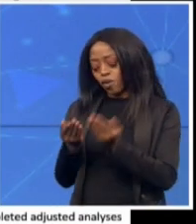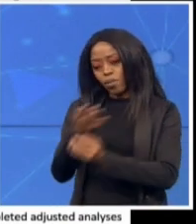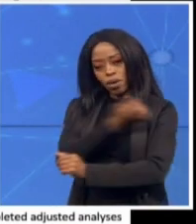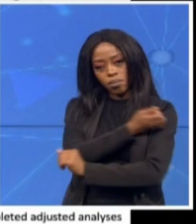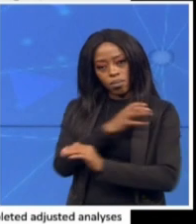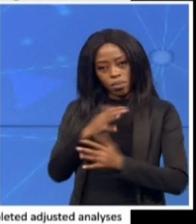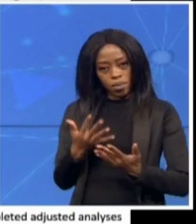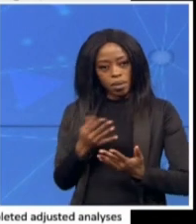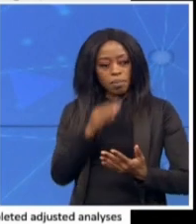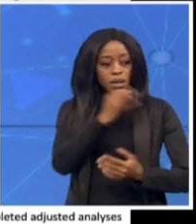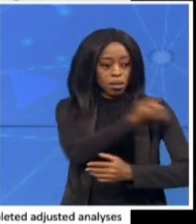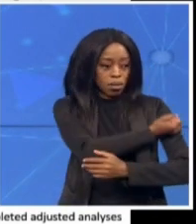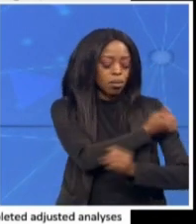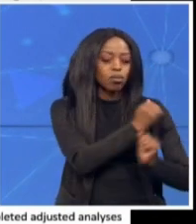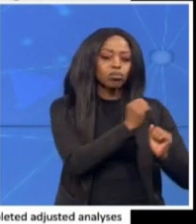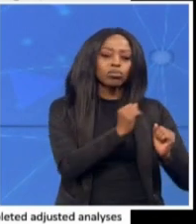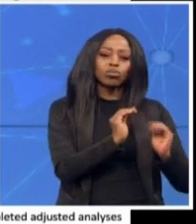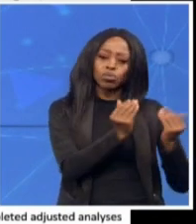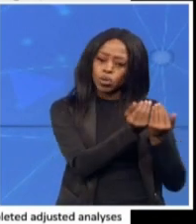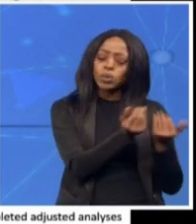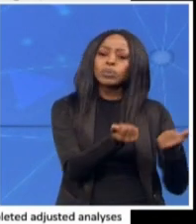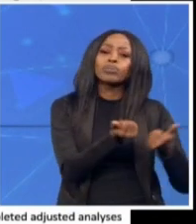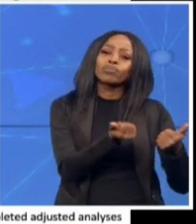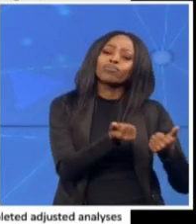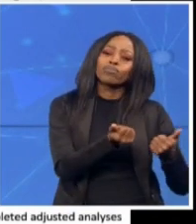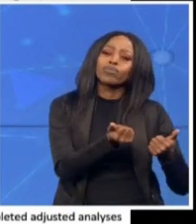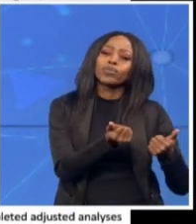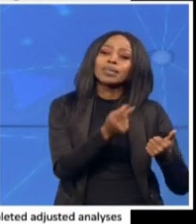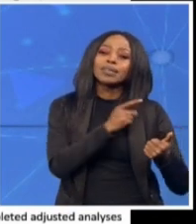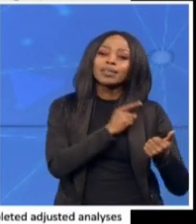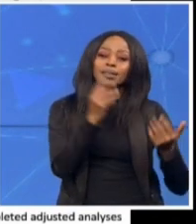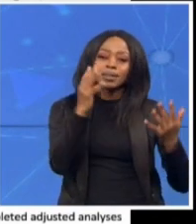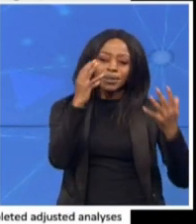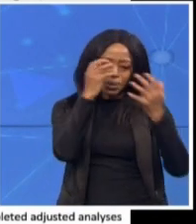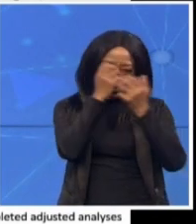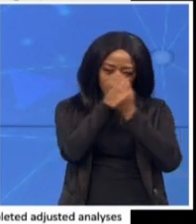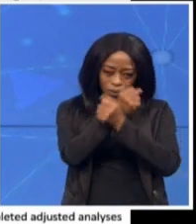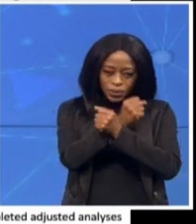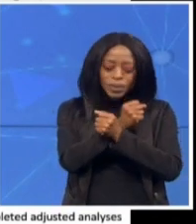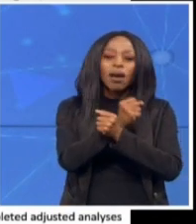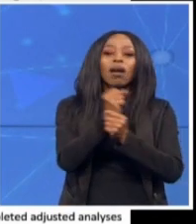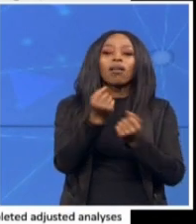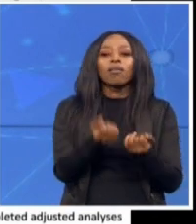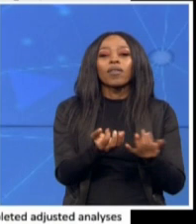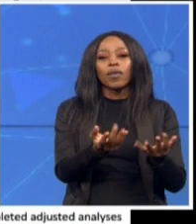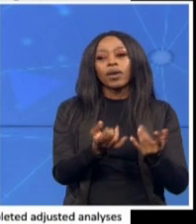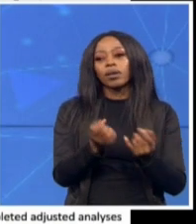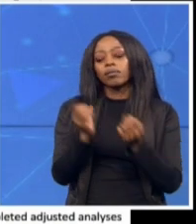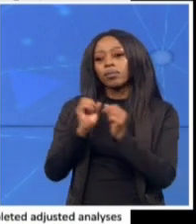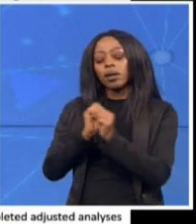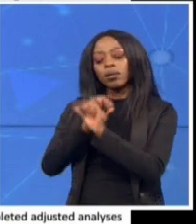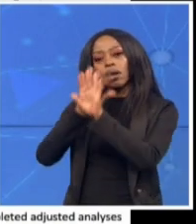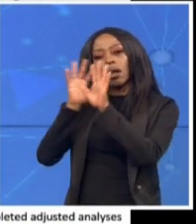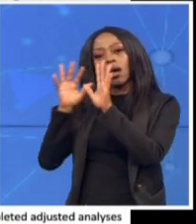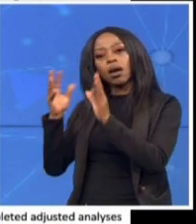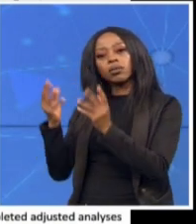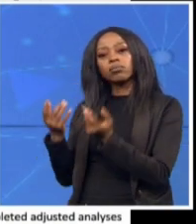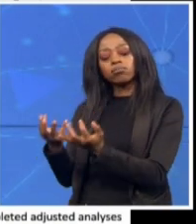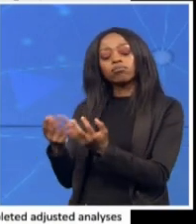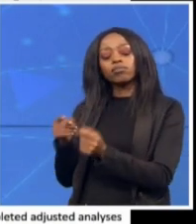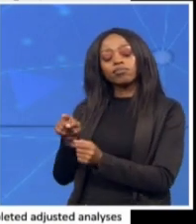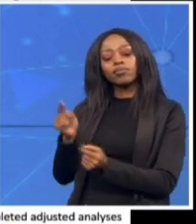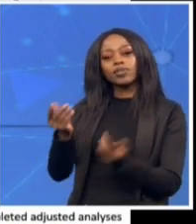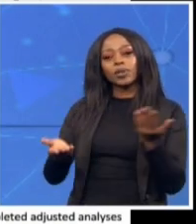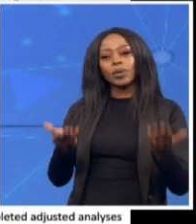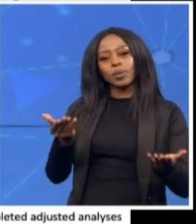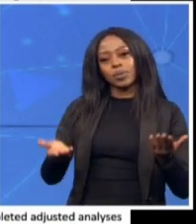the dark green, compared with the earlier period, the light green, which was, in a sense, the Delta period, against severe COVID